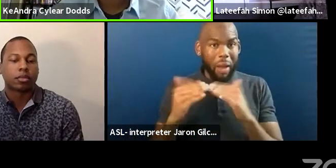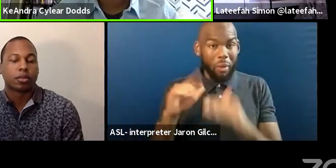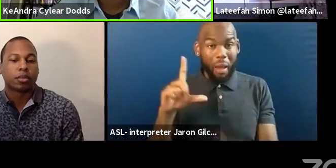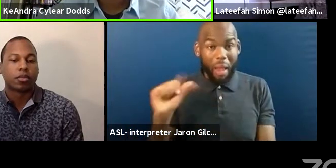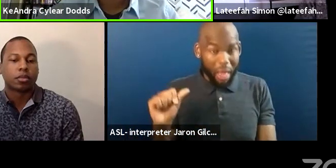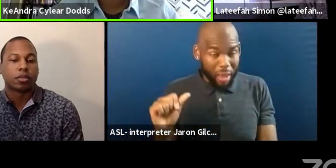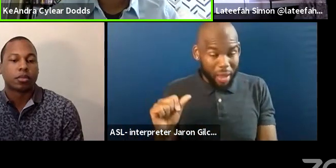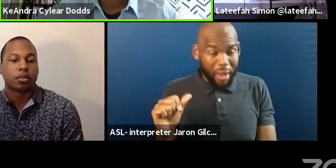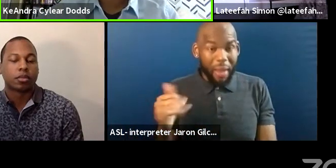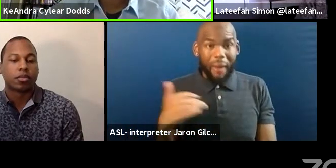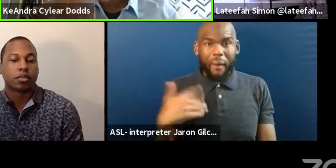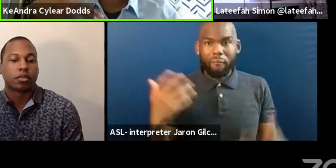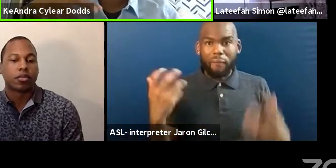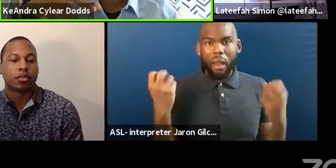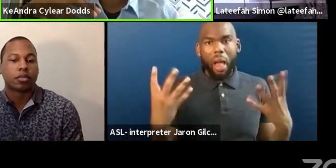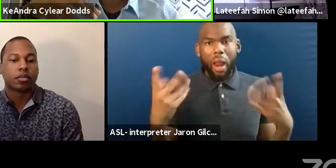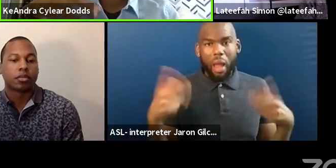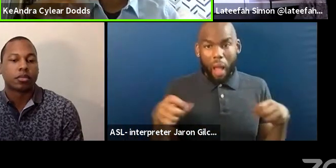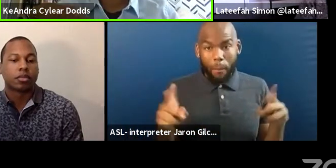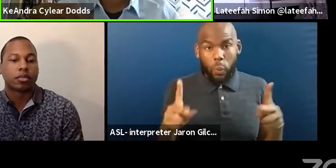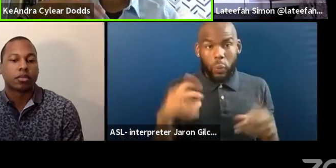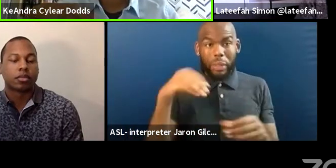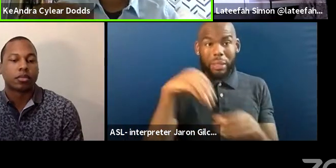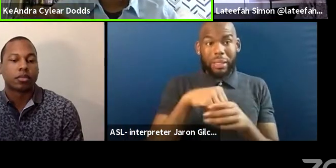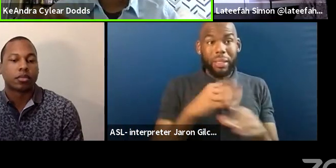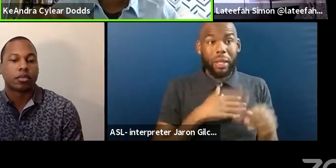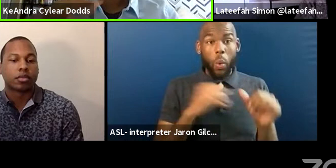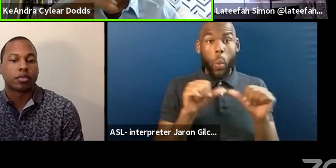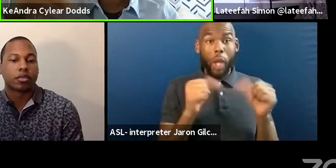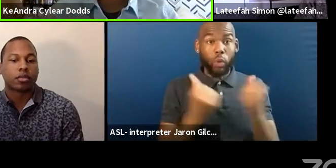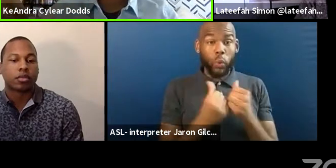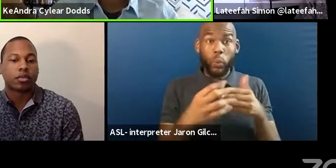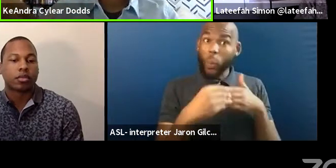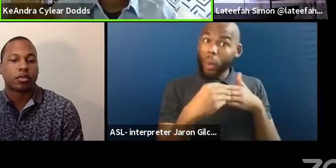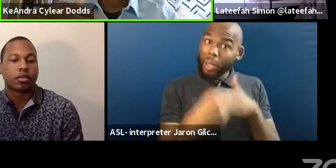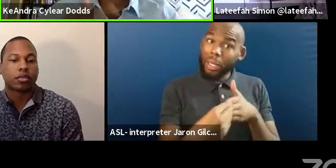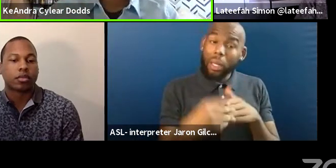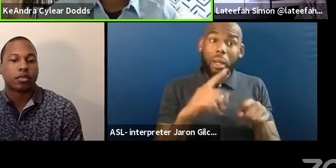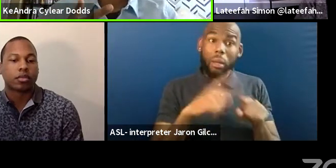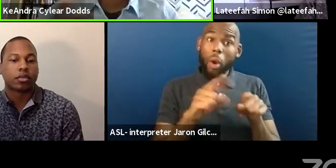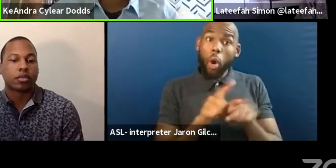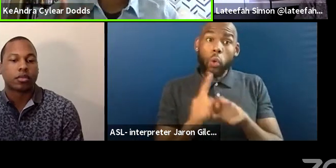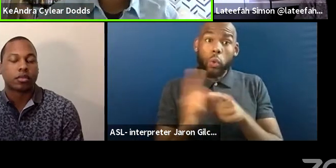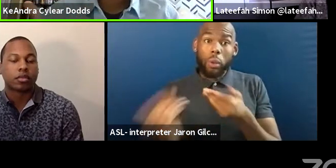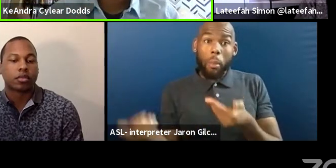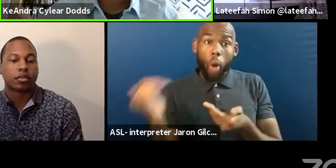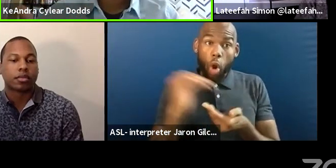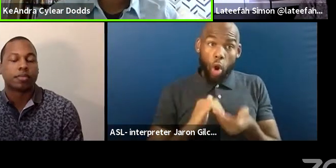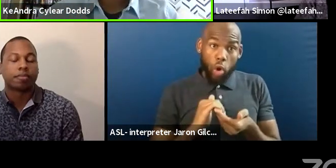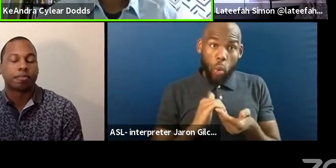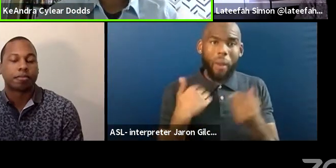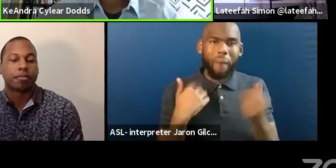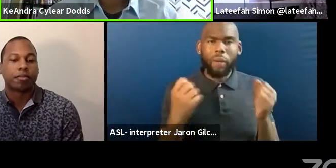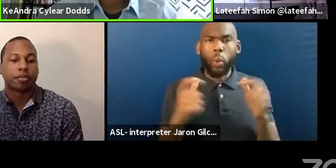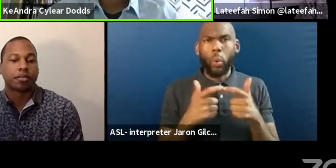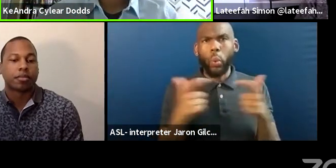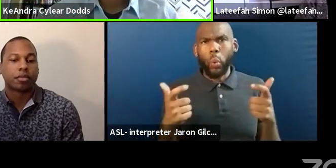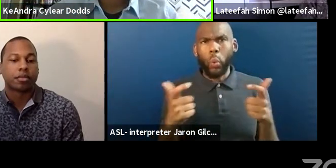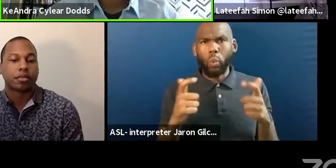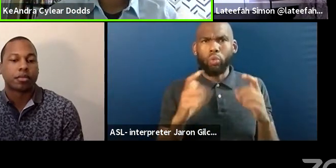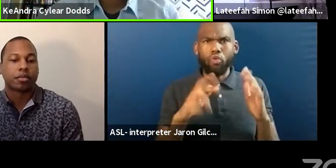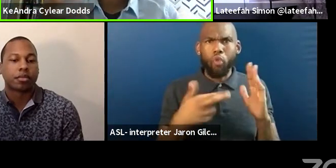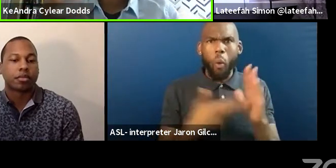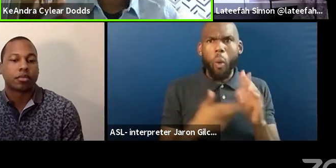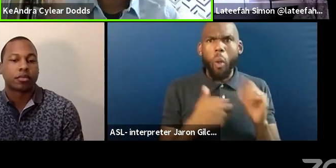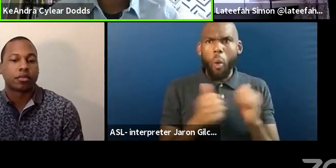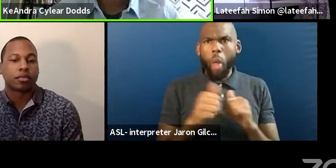lot of opportunity within our agency to lead in this work, but also to partner. We have a huge role with the rest of the county. And I think that